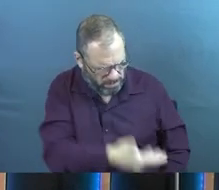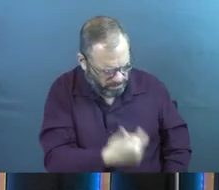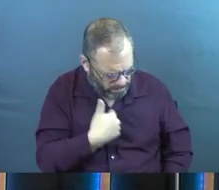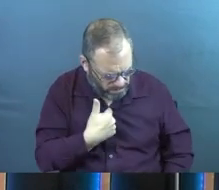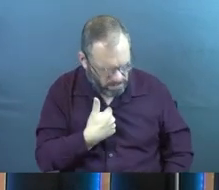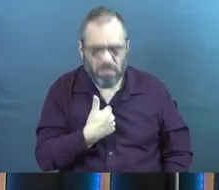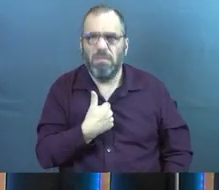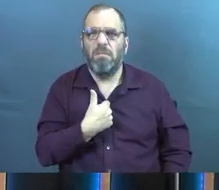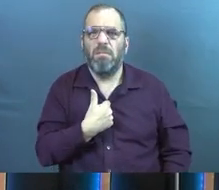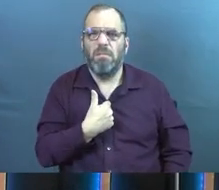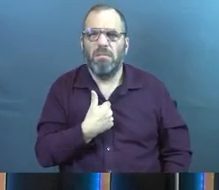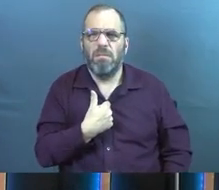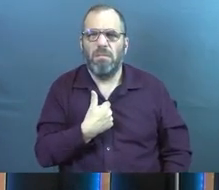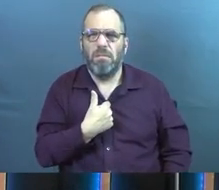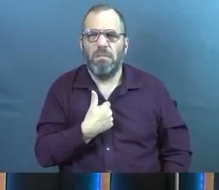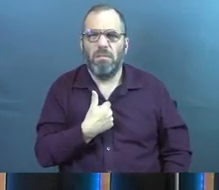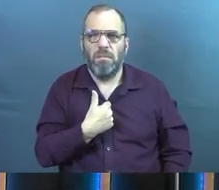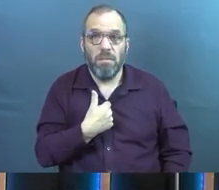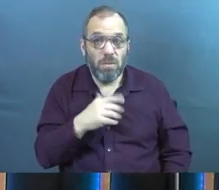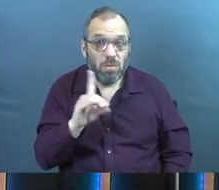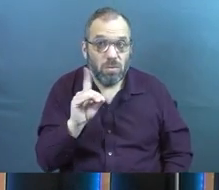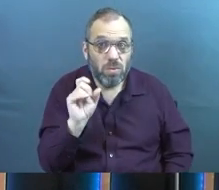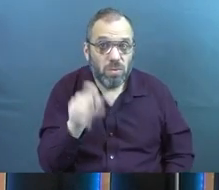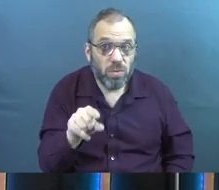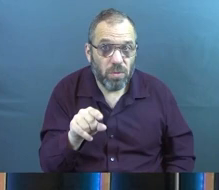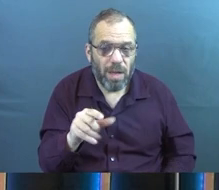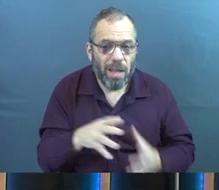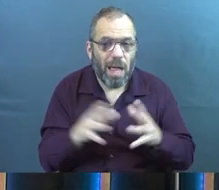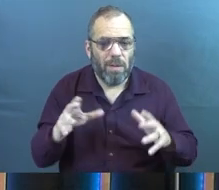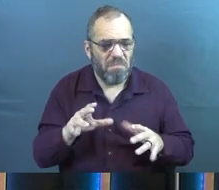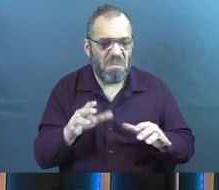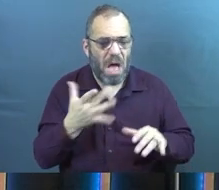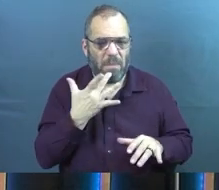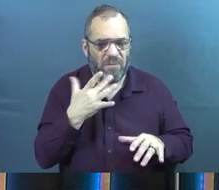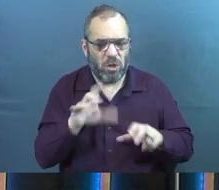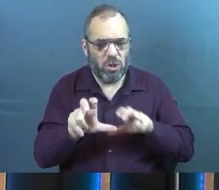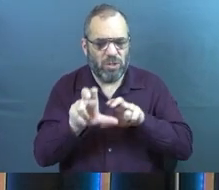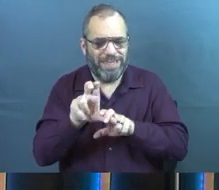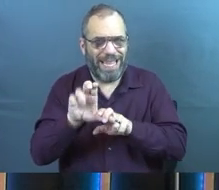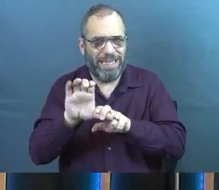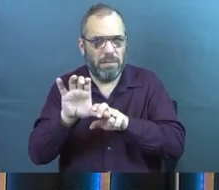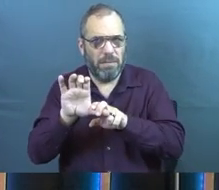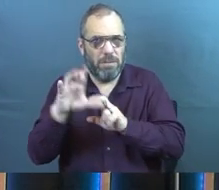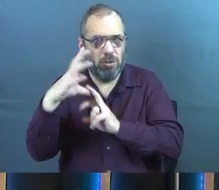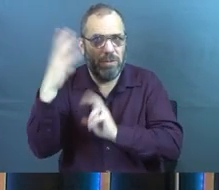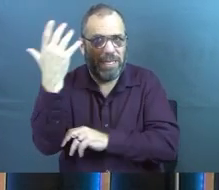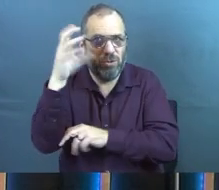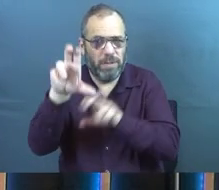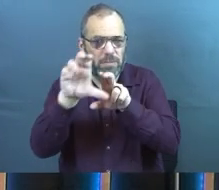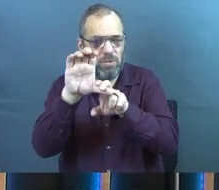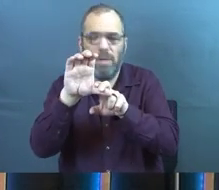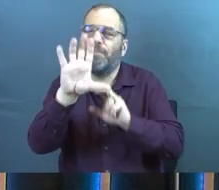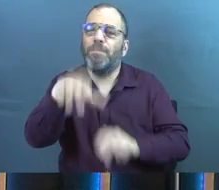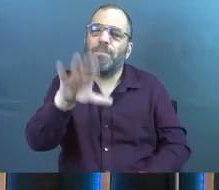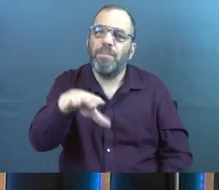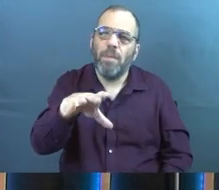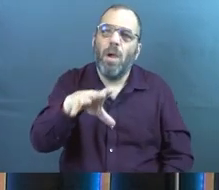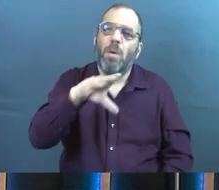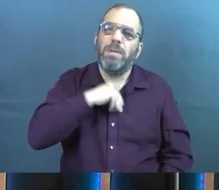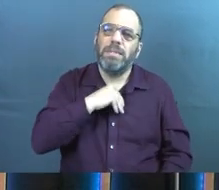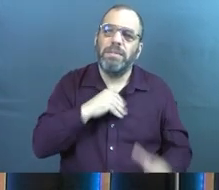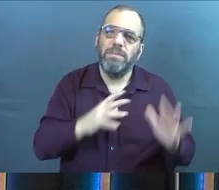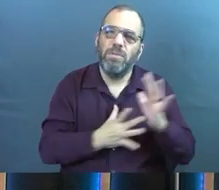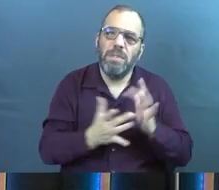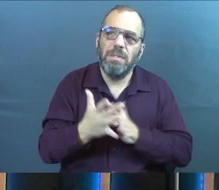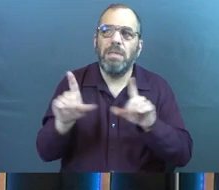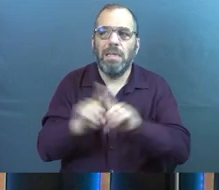to bring him in to my world? There's a lot of reasons we might not. But I wanna challenge you and encourage you, receive Jesus like Zacchaeus